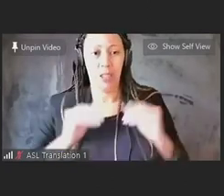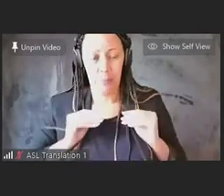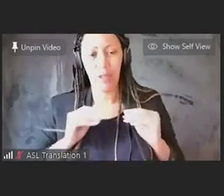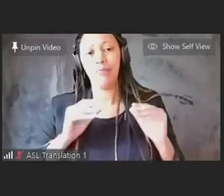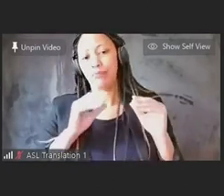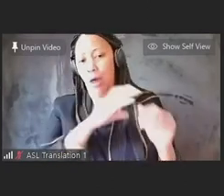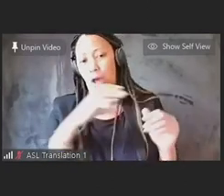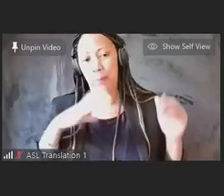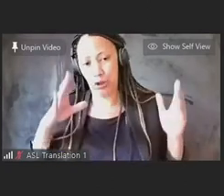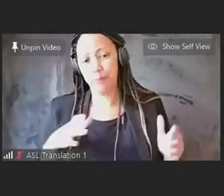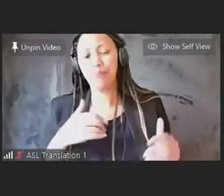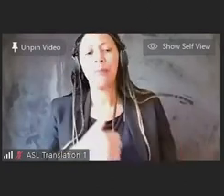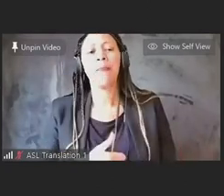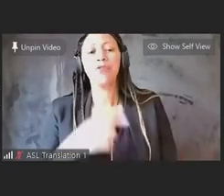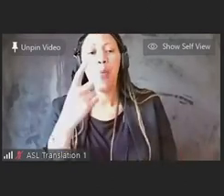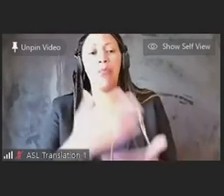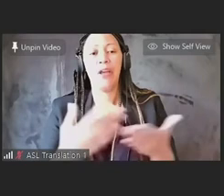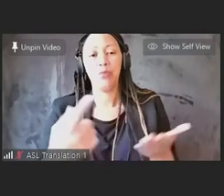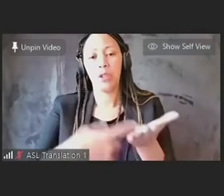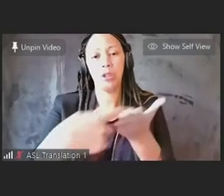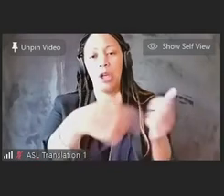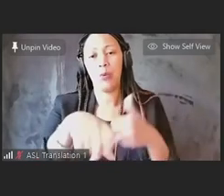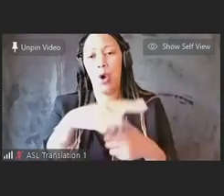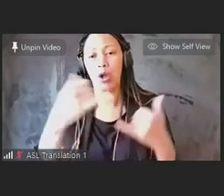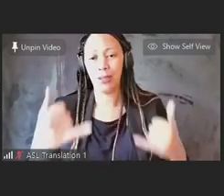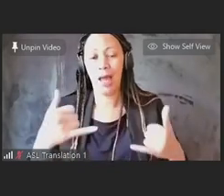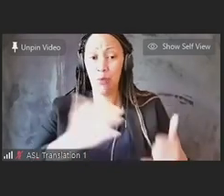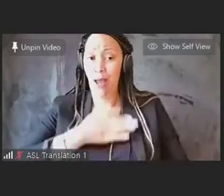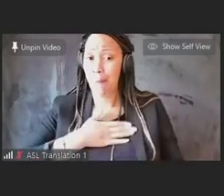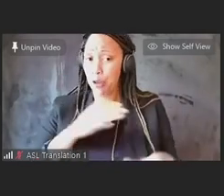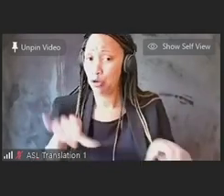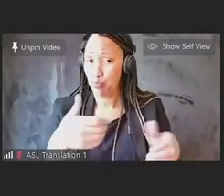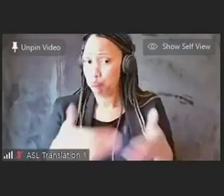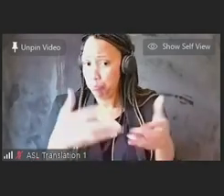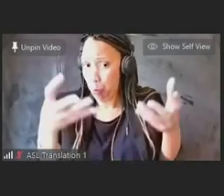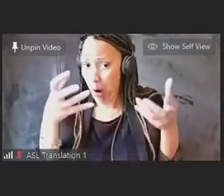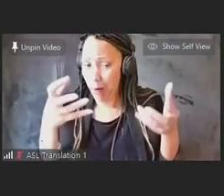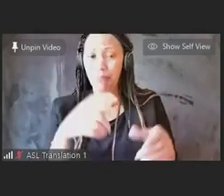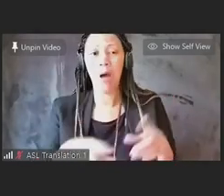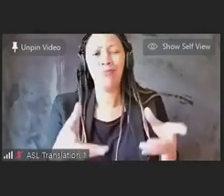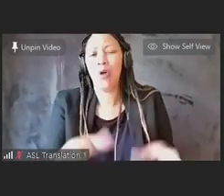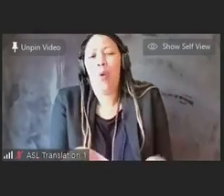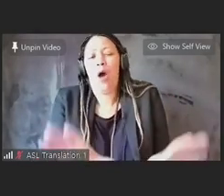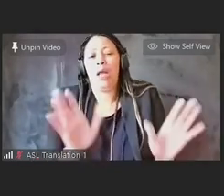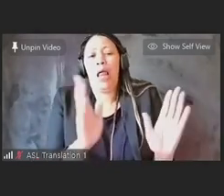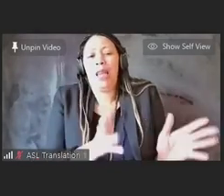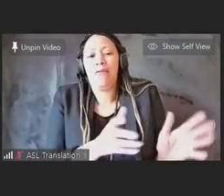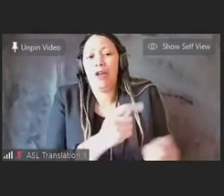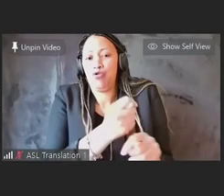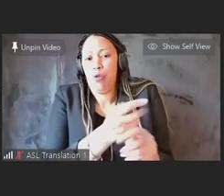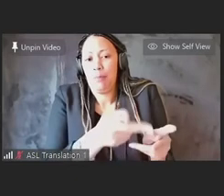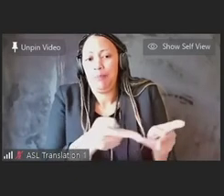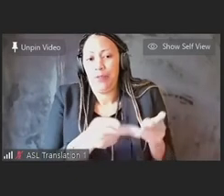which is one of the things we wanted to discuss with you today. We're happy to do what anybody wants. We do not want to leave it as a trucking facility that it